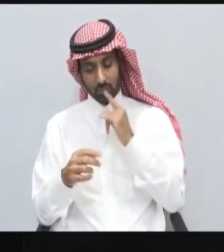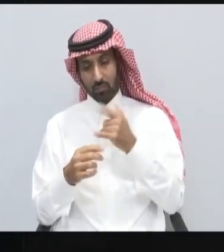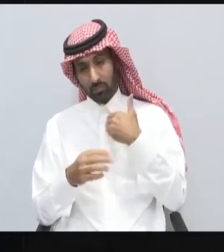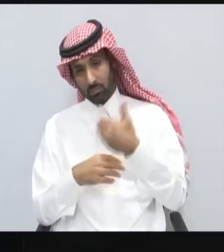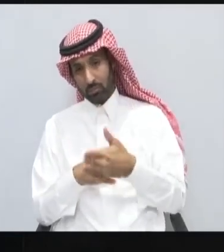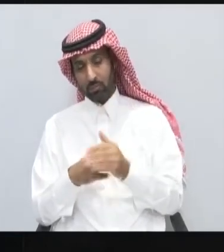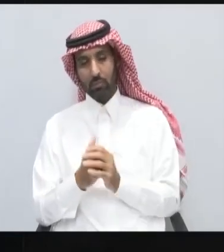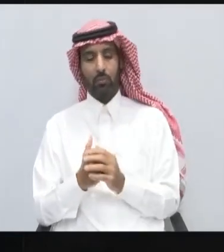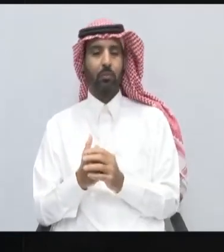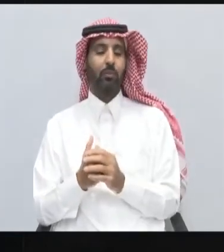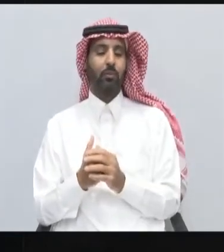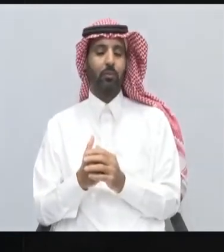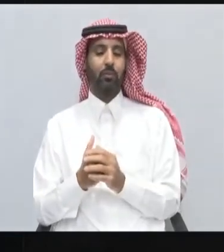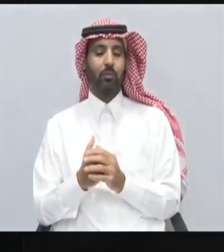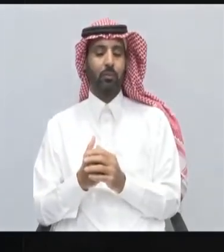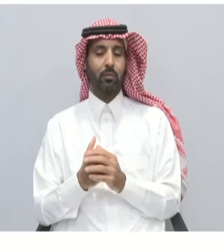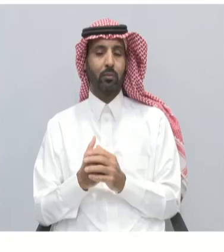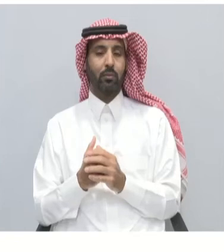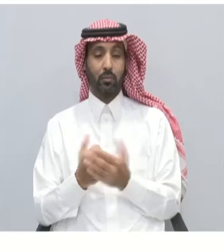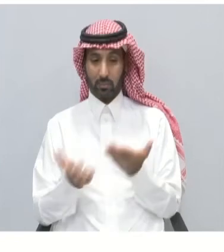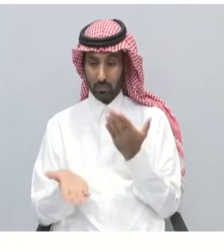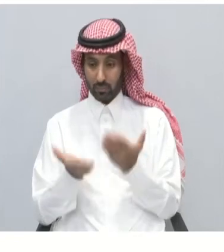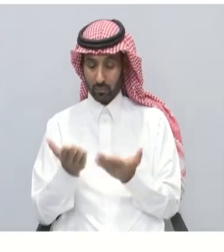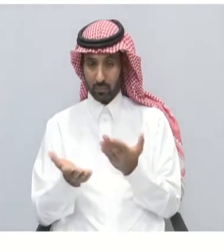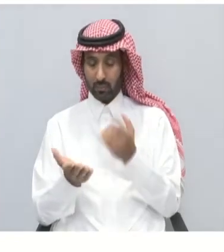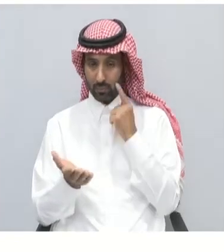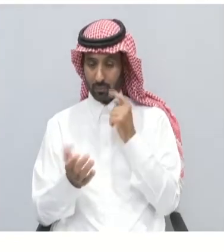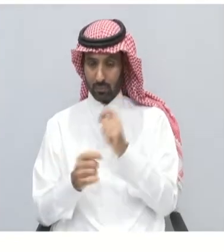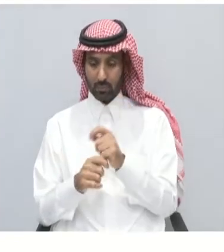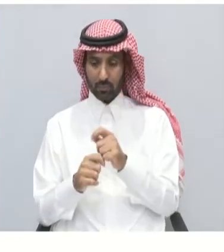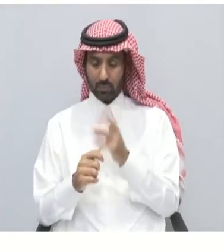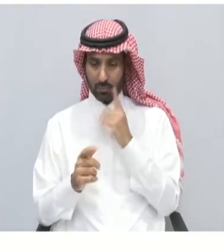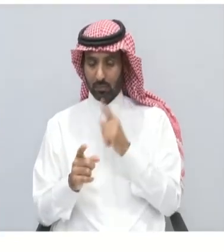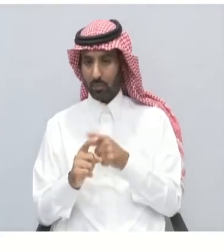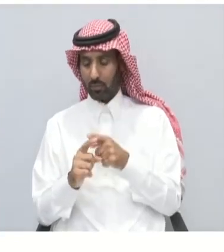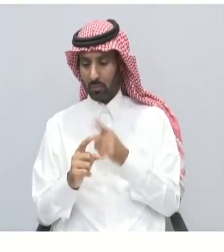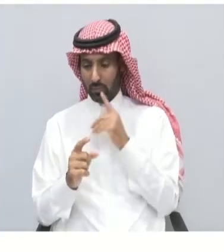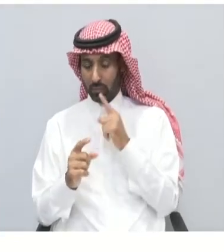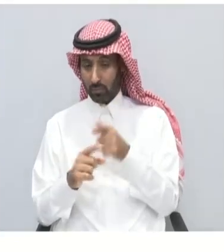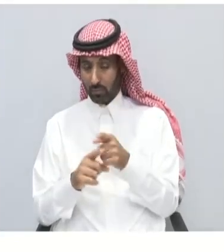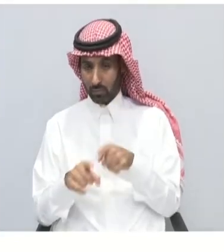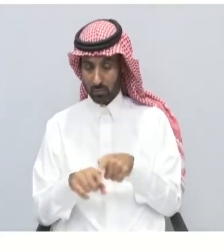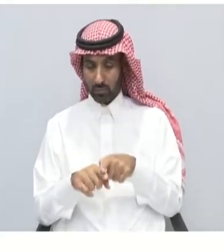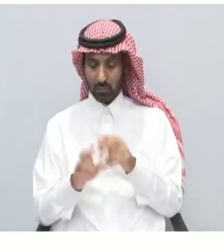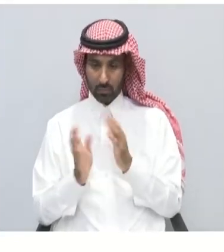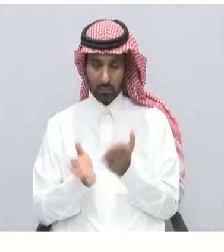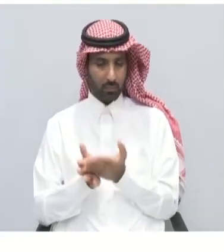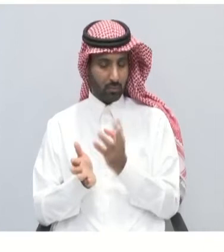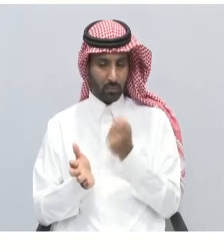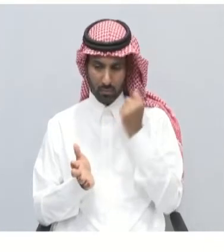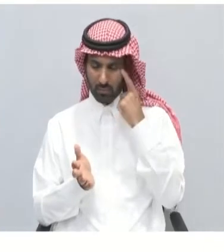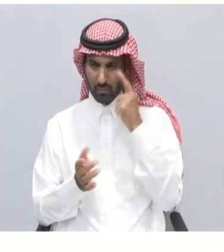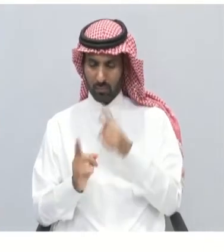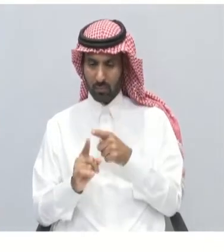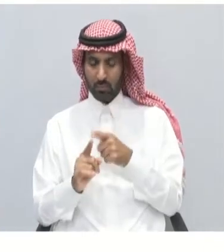leave, okay? Compare and discuss your complaints with your classmates. What is the most common